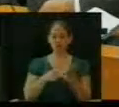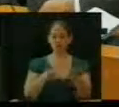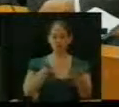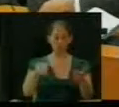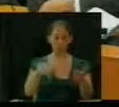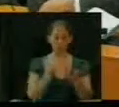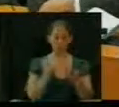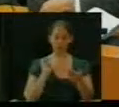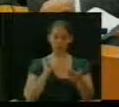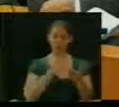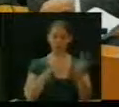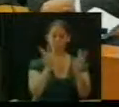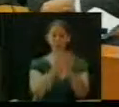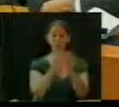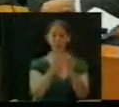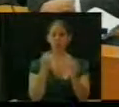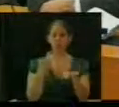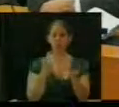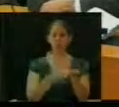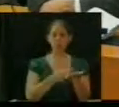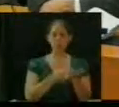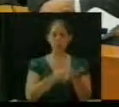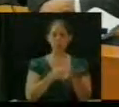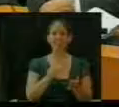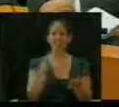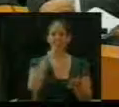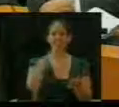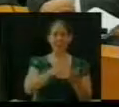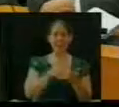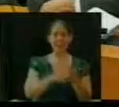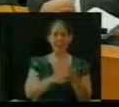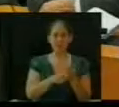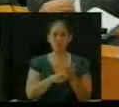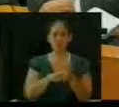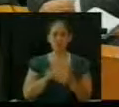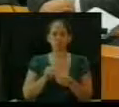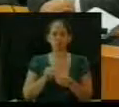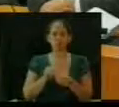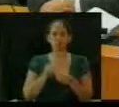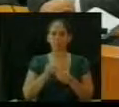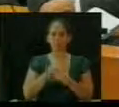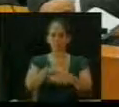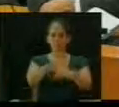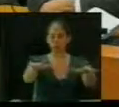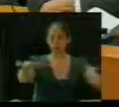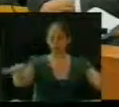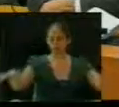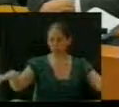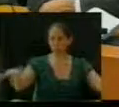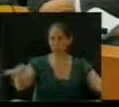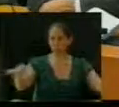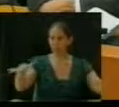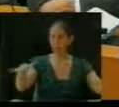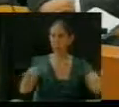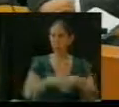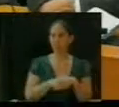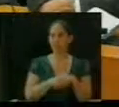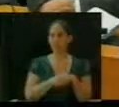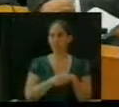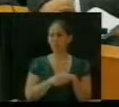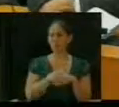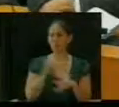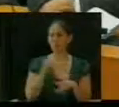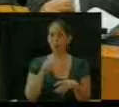and we discuss them. These letters have been leaked out, and people are defending themselves before the people on the ethics committee even know what the letters